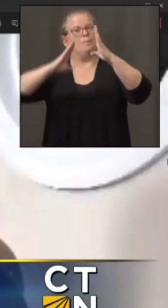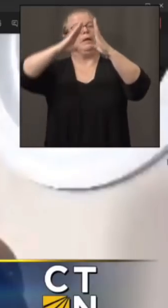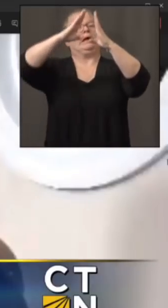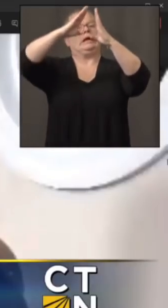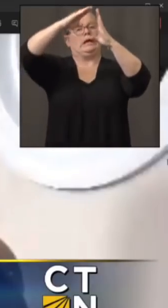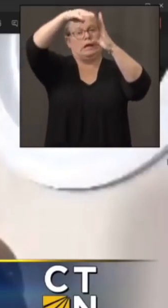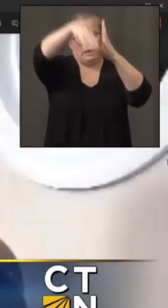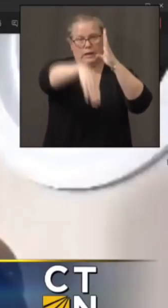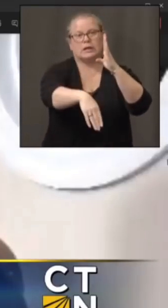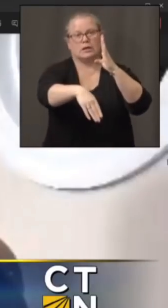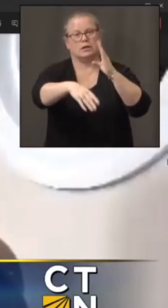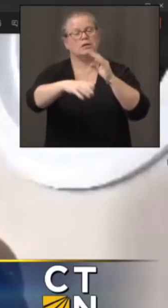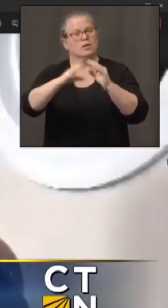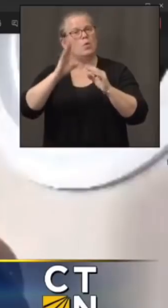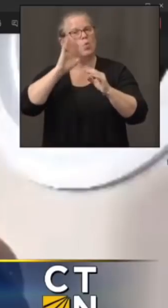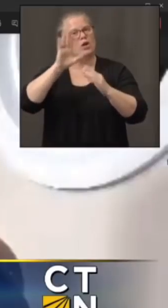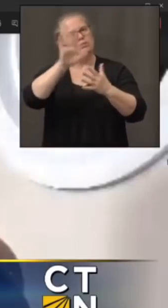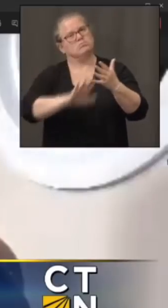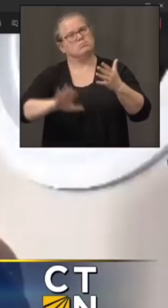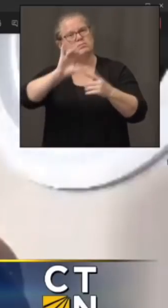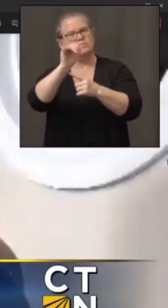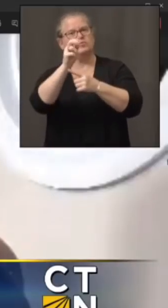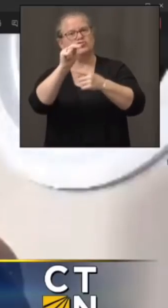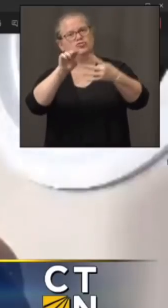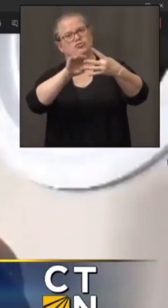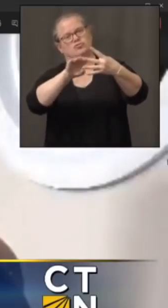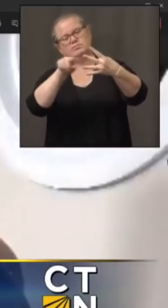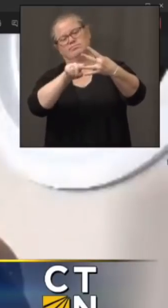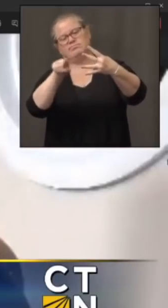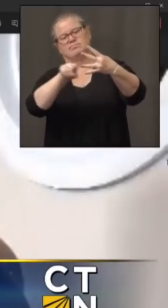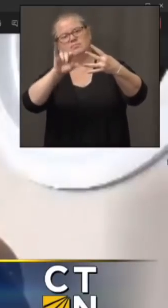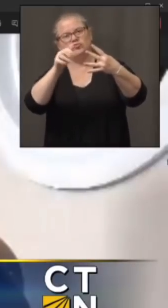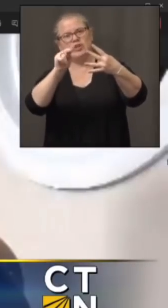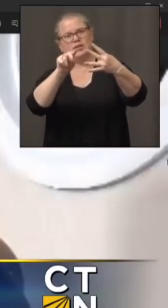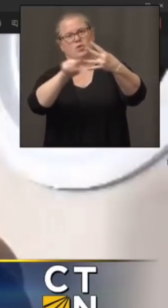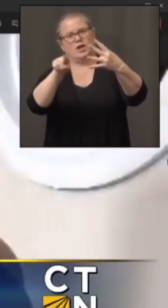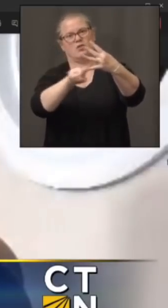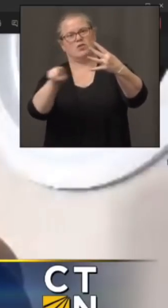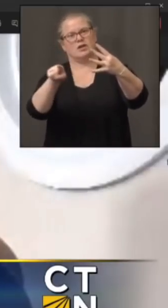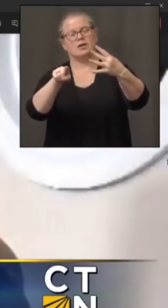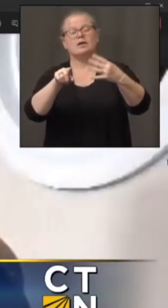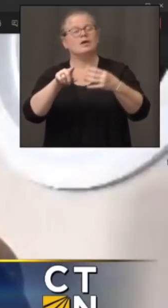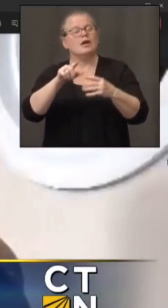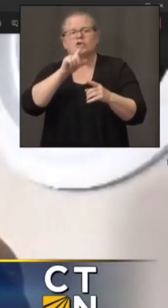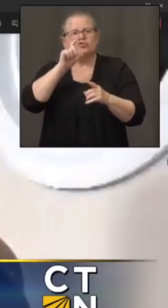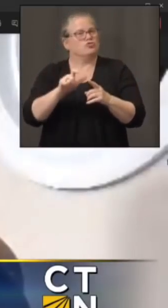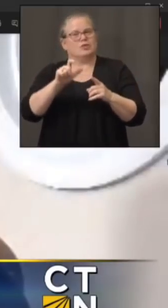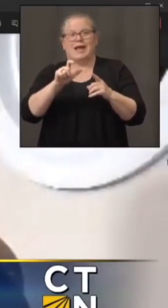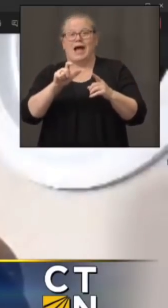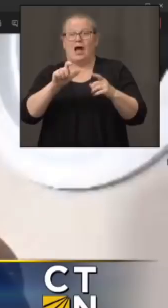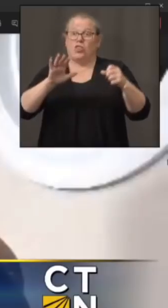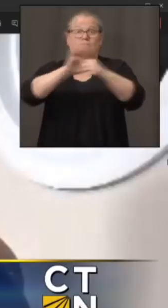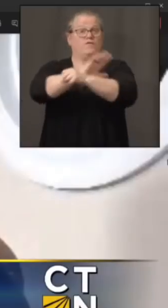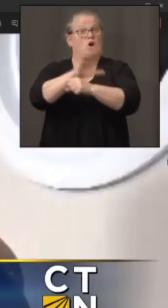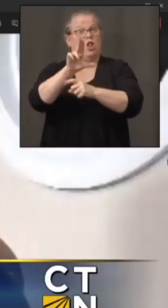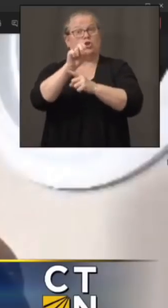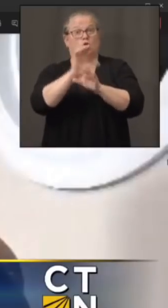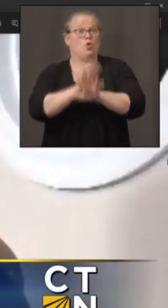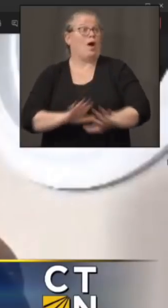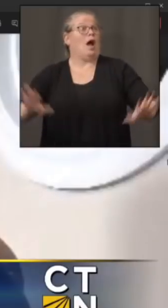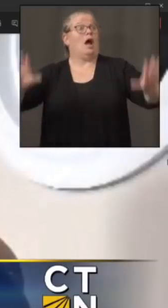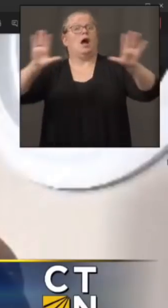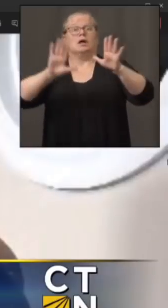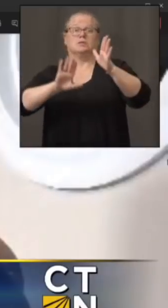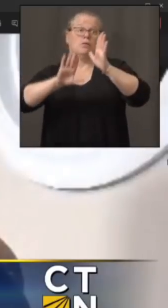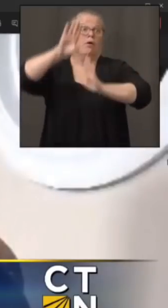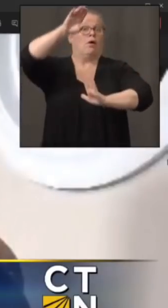nation as a single curve, which we really shouldn't do, because these things do get regionalized, probably late January we'll be hitting the peak number of infections.